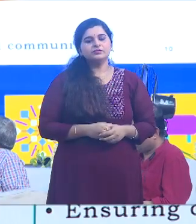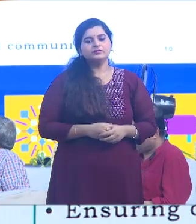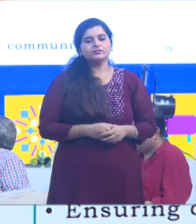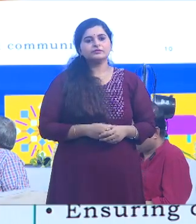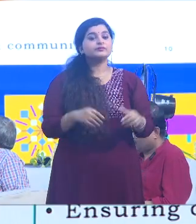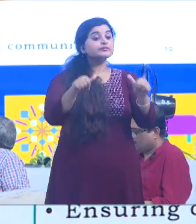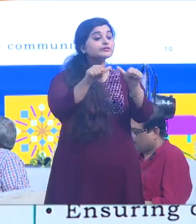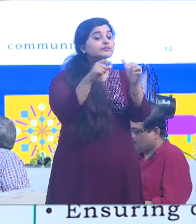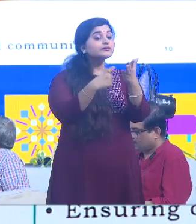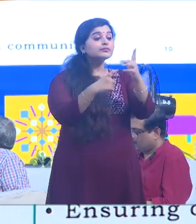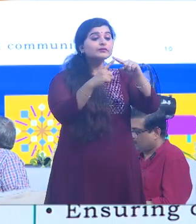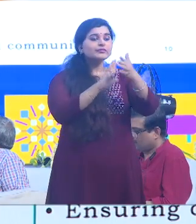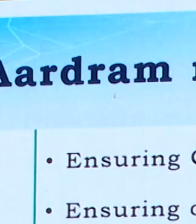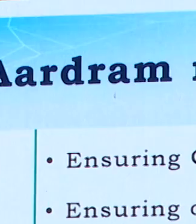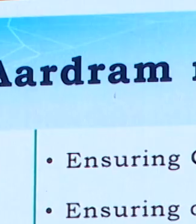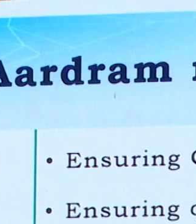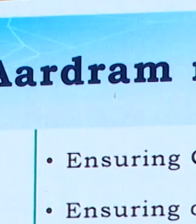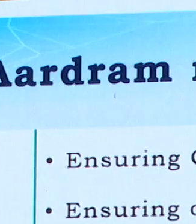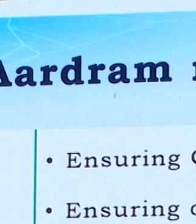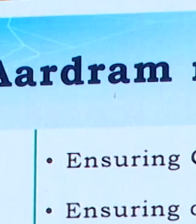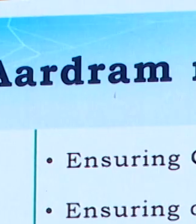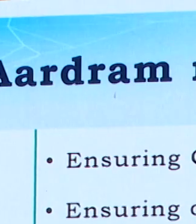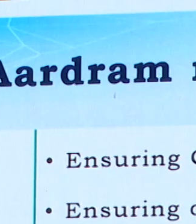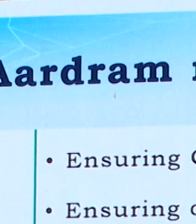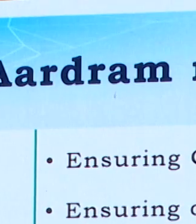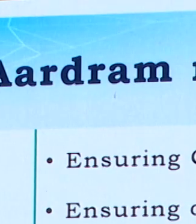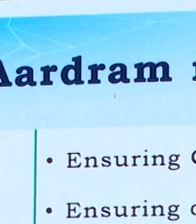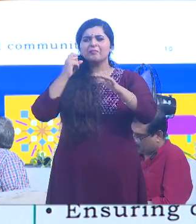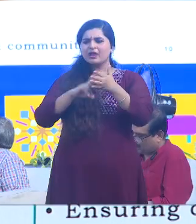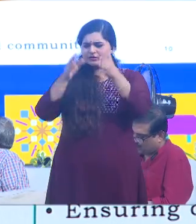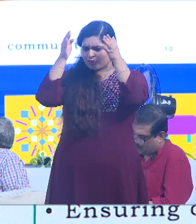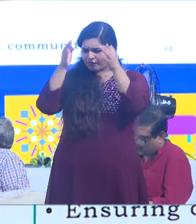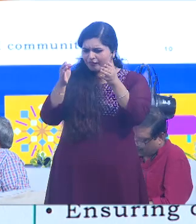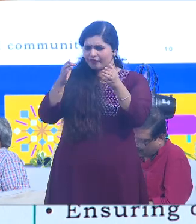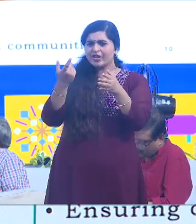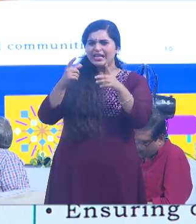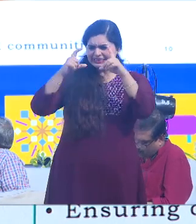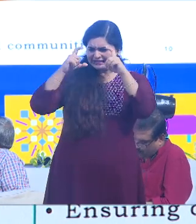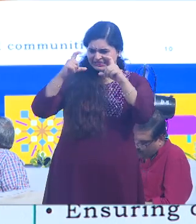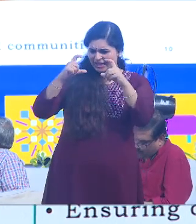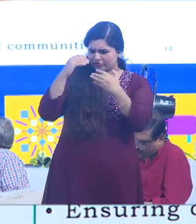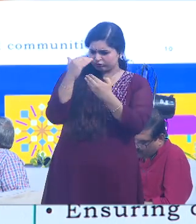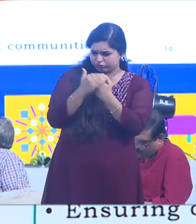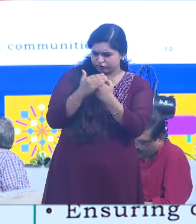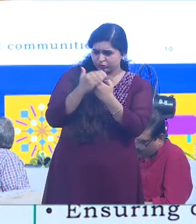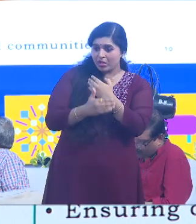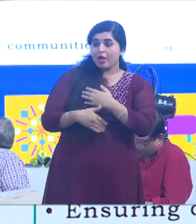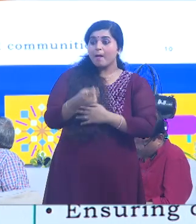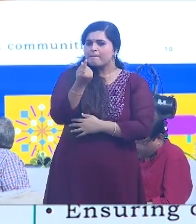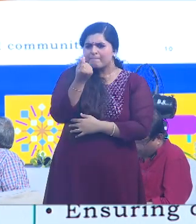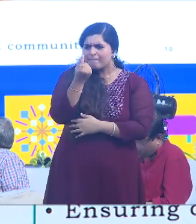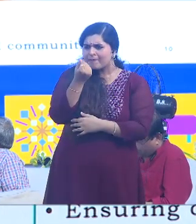Ardhram mission, essentially comprehensiveness in terms of care, reduction of the out-of-pocket expenses, and